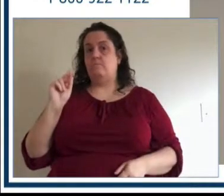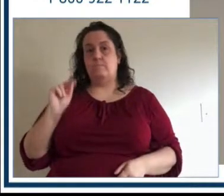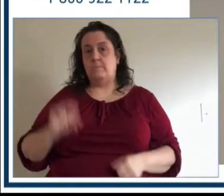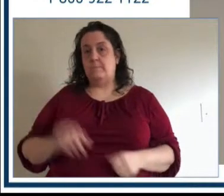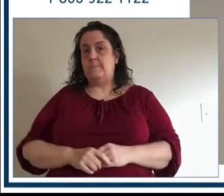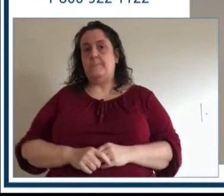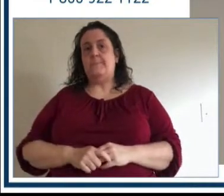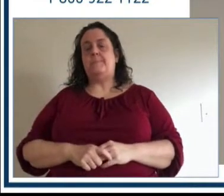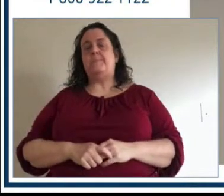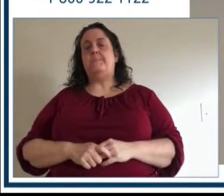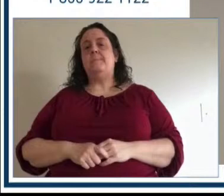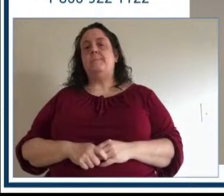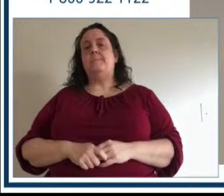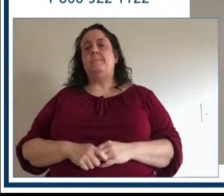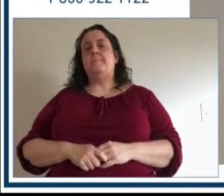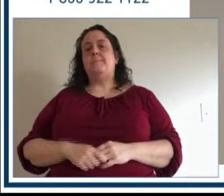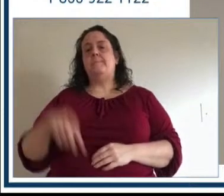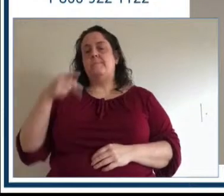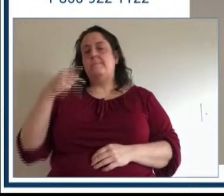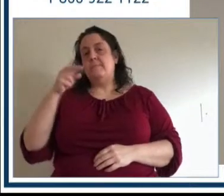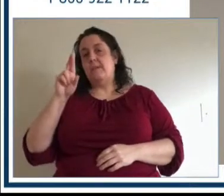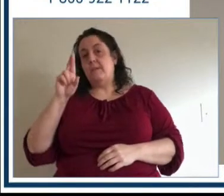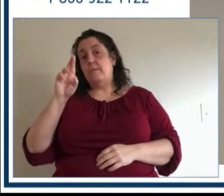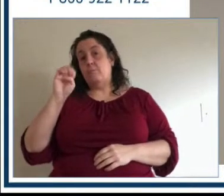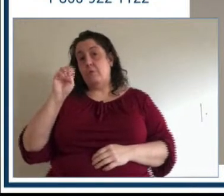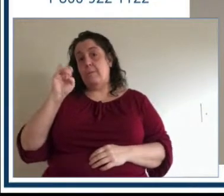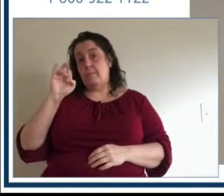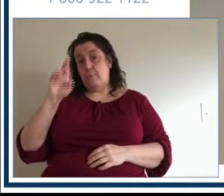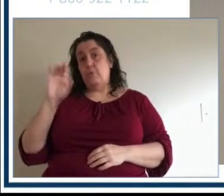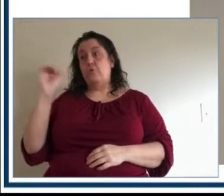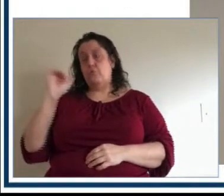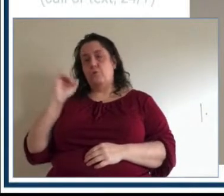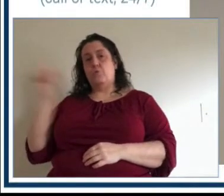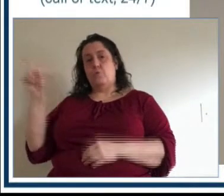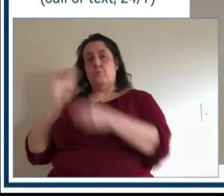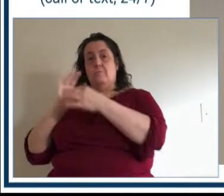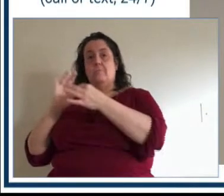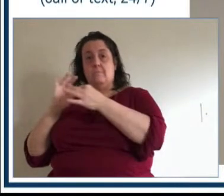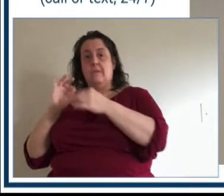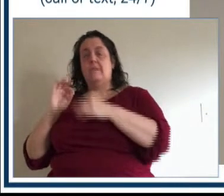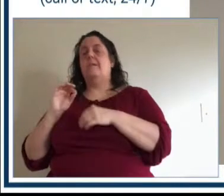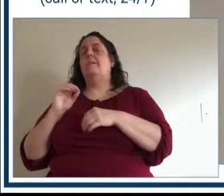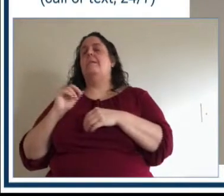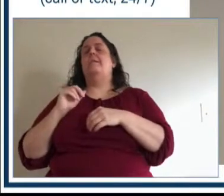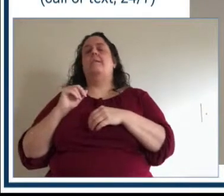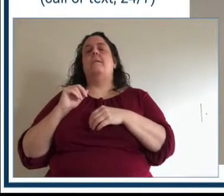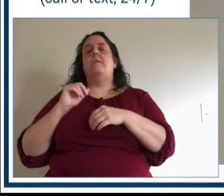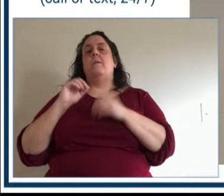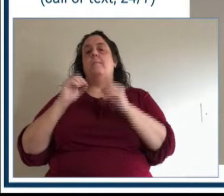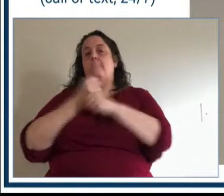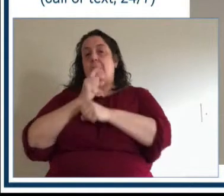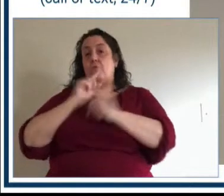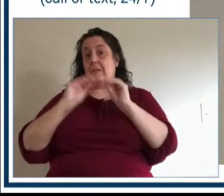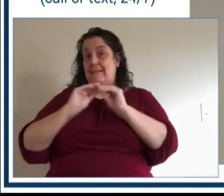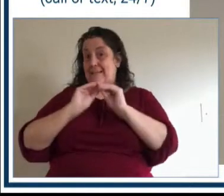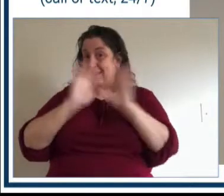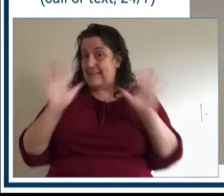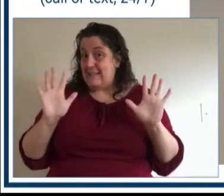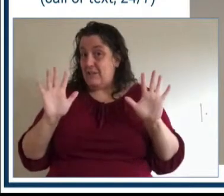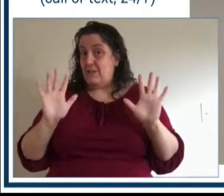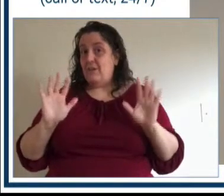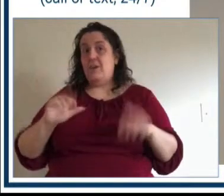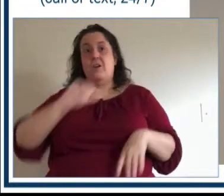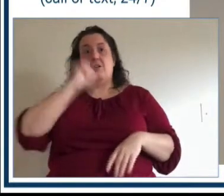mentioned, we're doing some cleanup in the public health order to make sure it's clear that it's not just the individual's responsibility to wear their